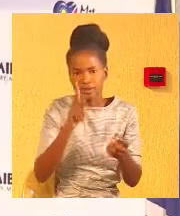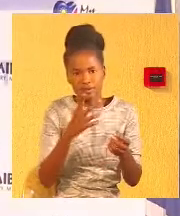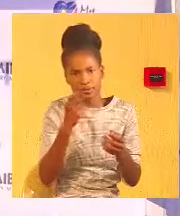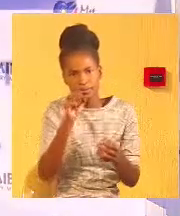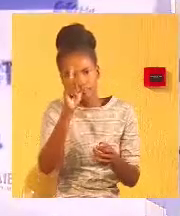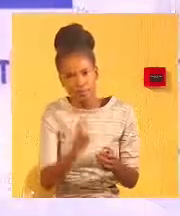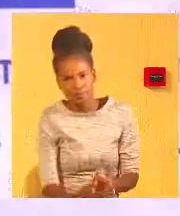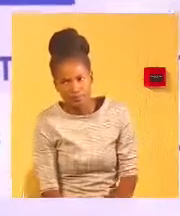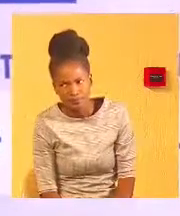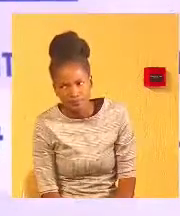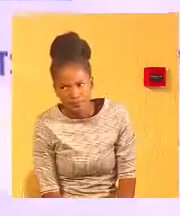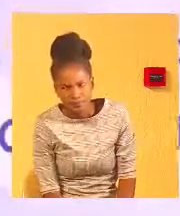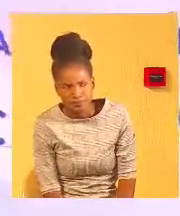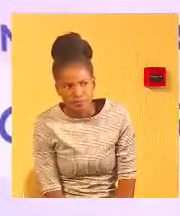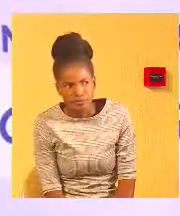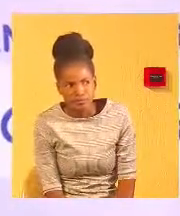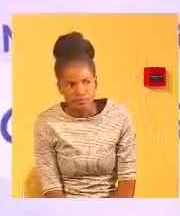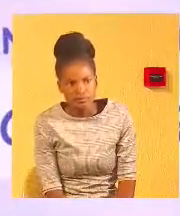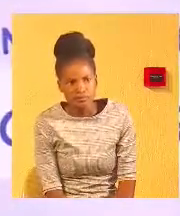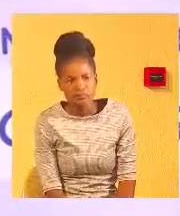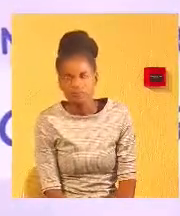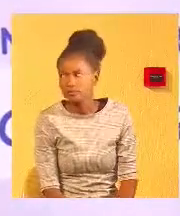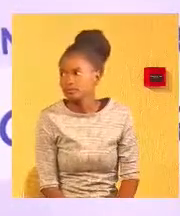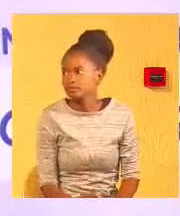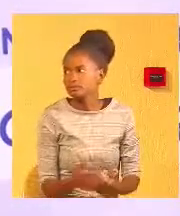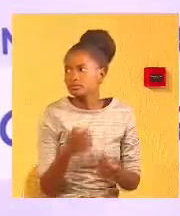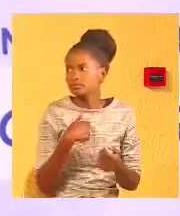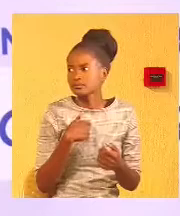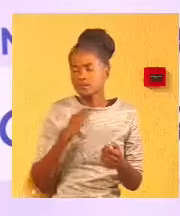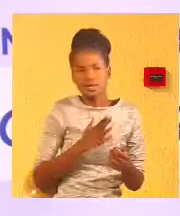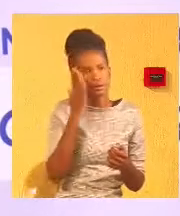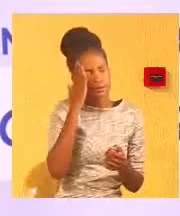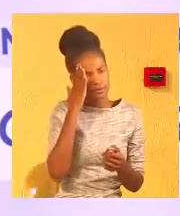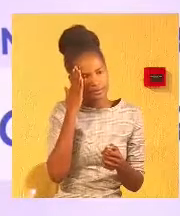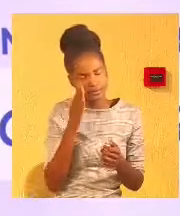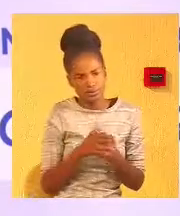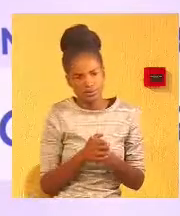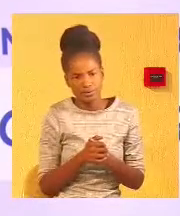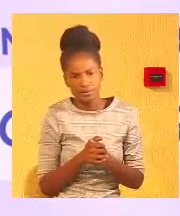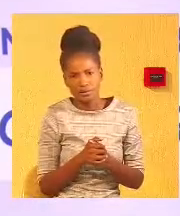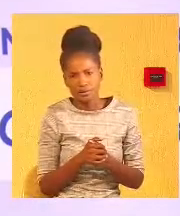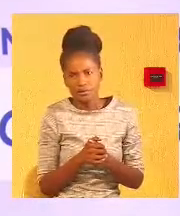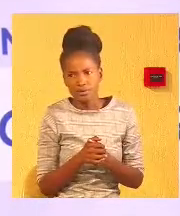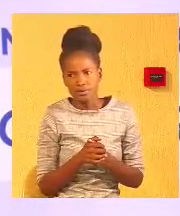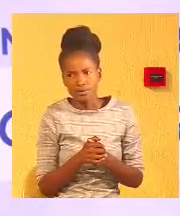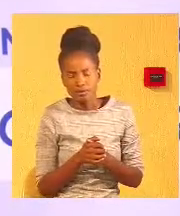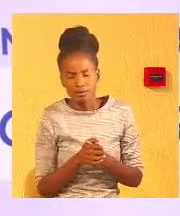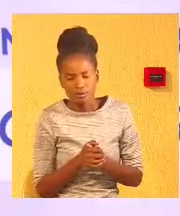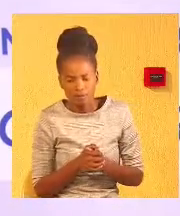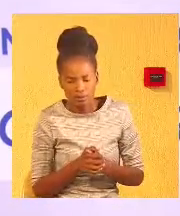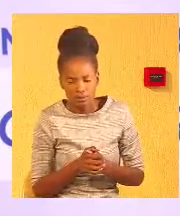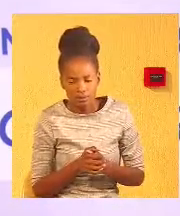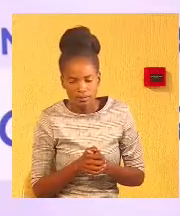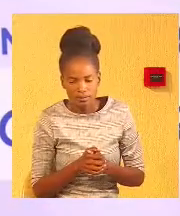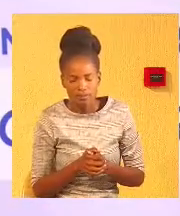morning. My name is Andrew with the Windhoek Observer. I wanted to find out what has been the impact in figures on